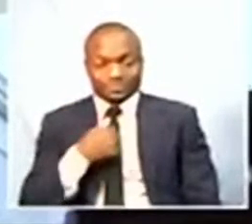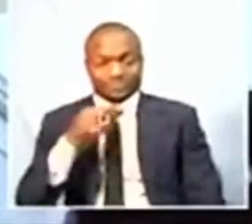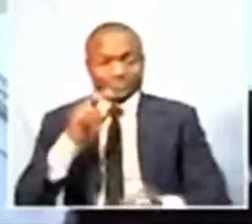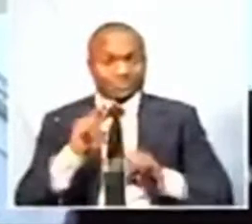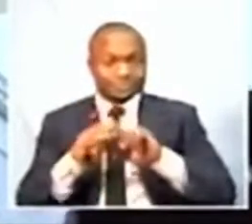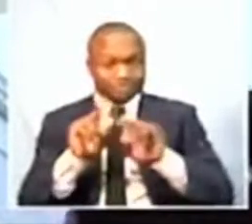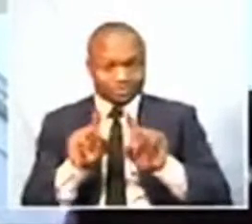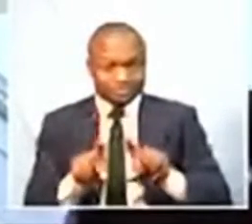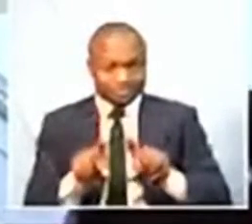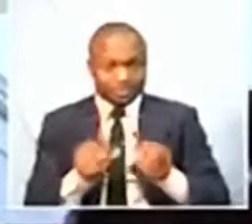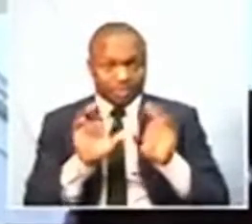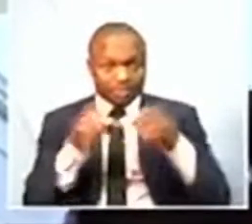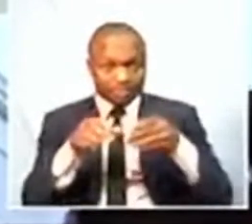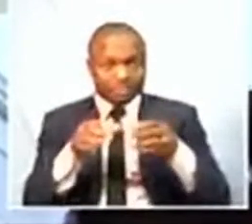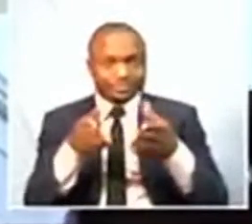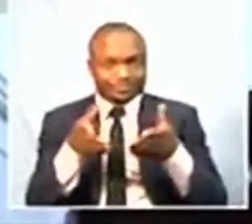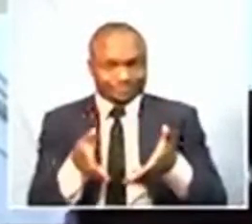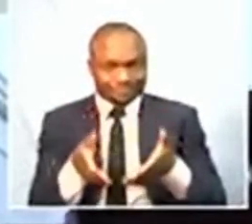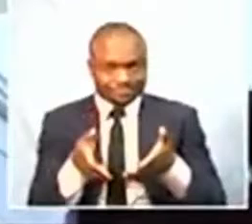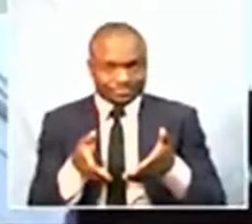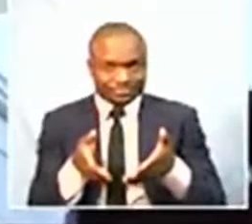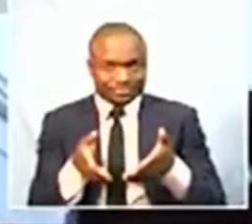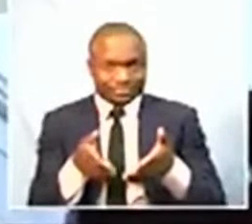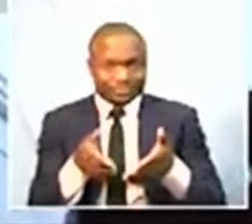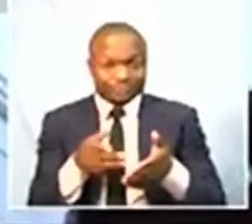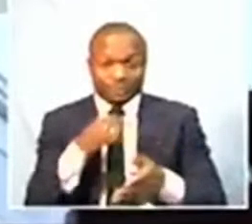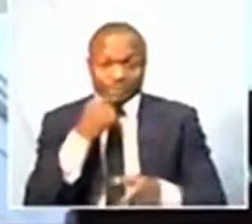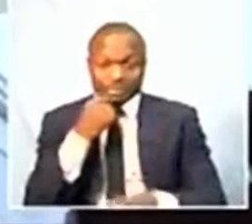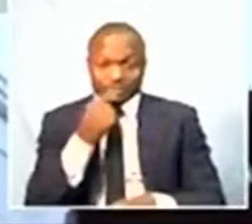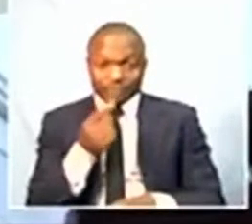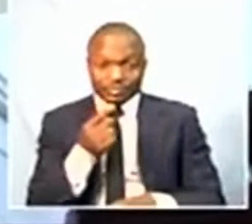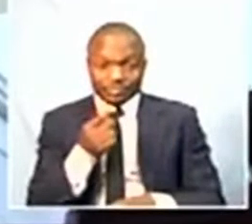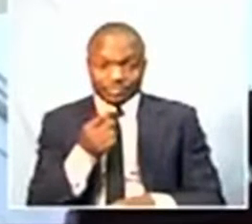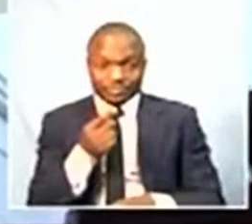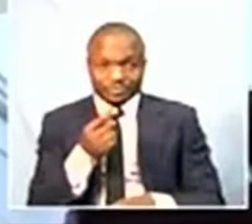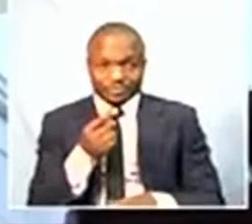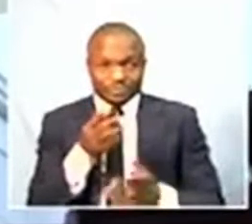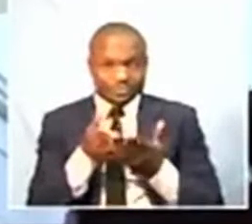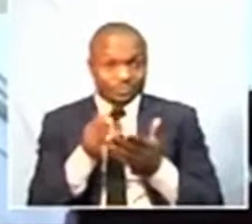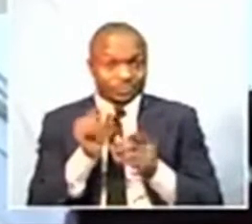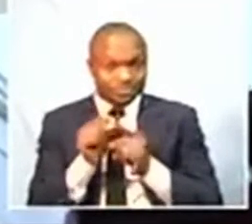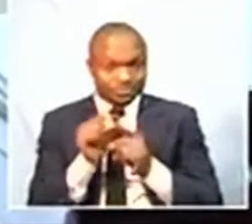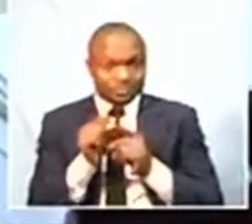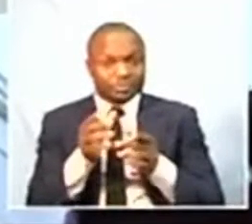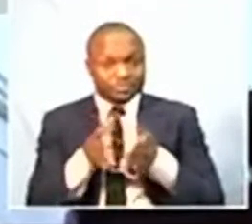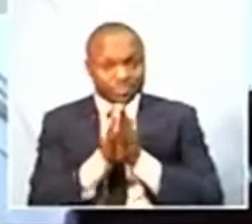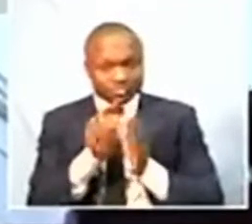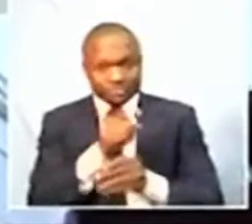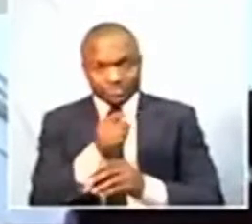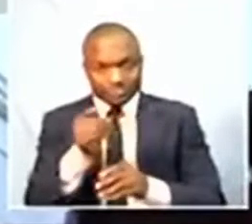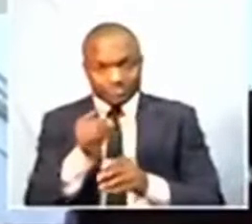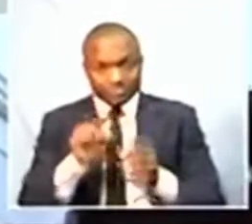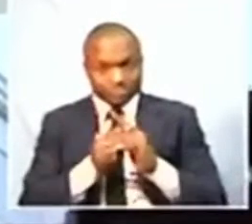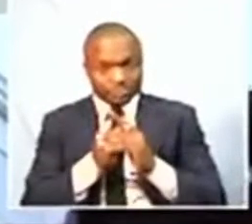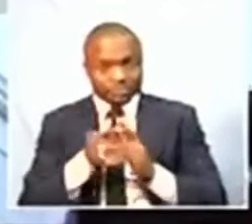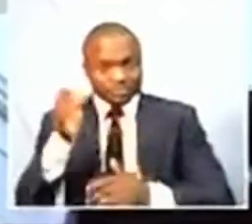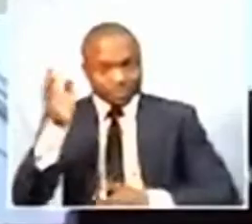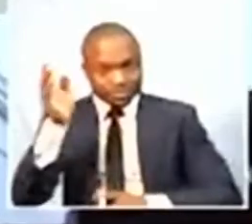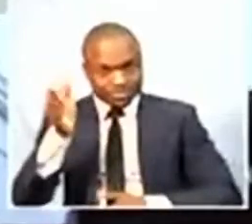privileged to chair your committee. With those words, I want to ask you to take us through your memorandum.